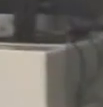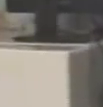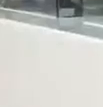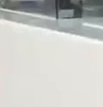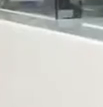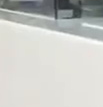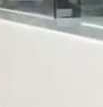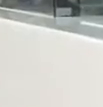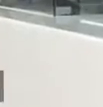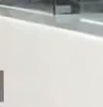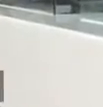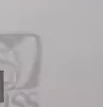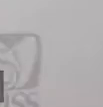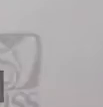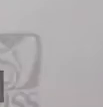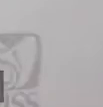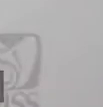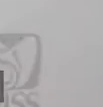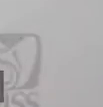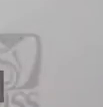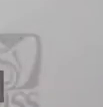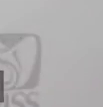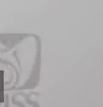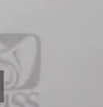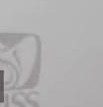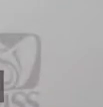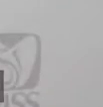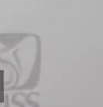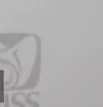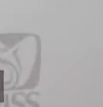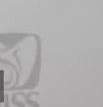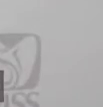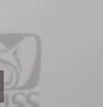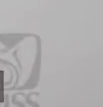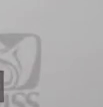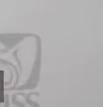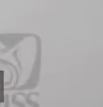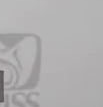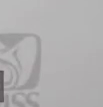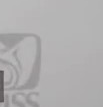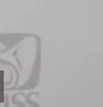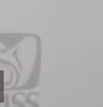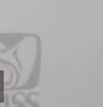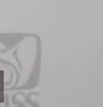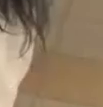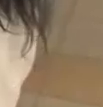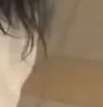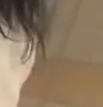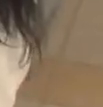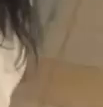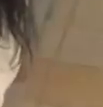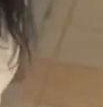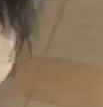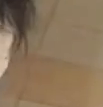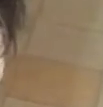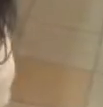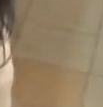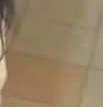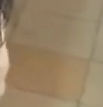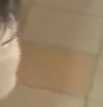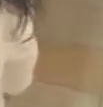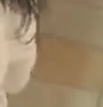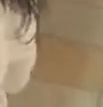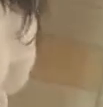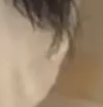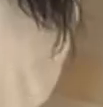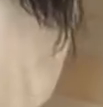facilities, so that we have provide more efficient care to our patients and reduce